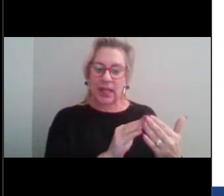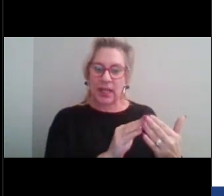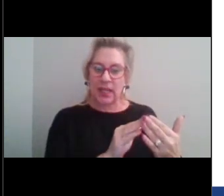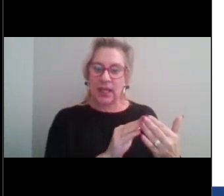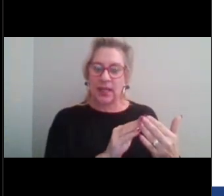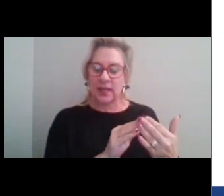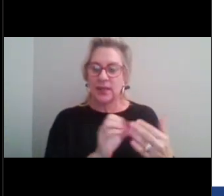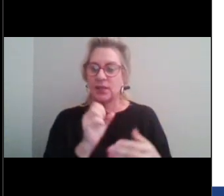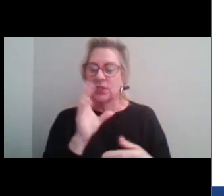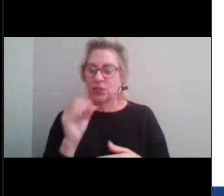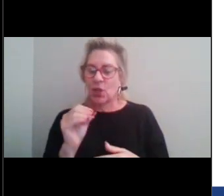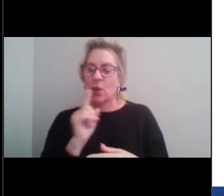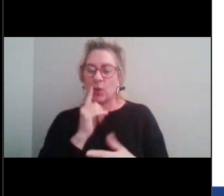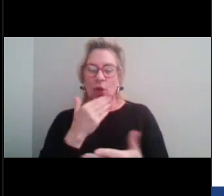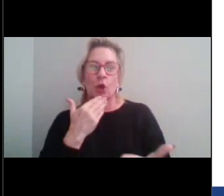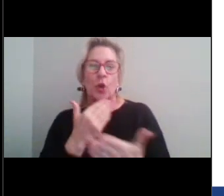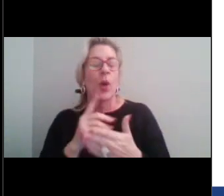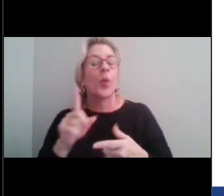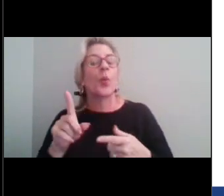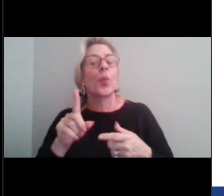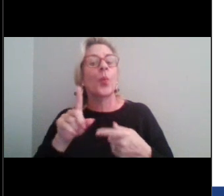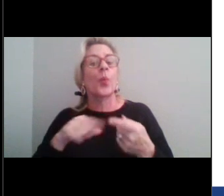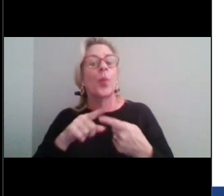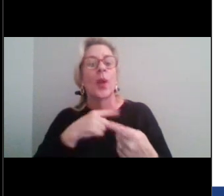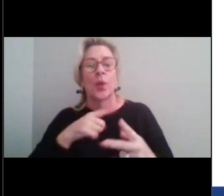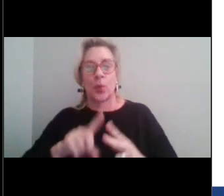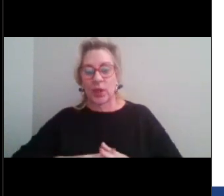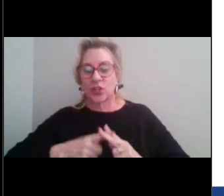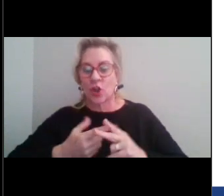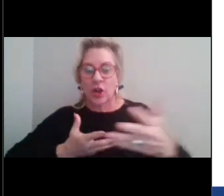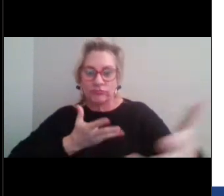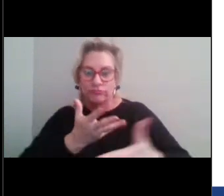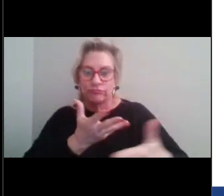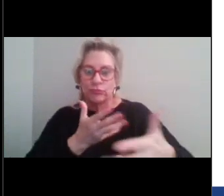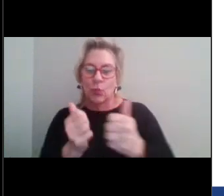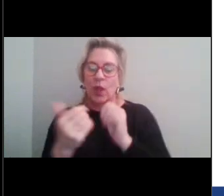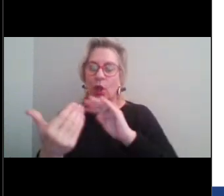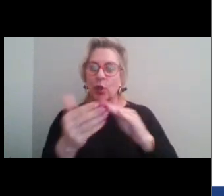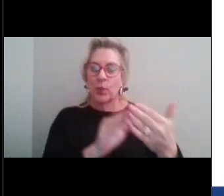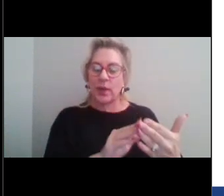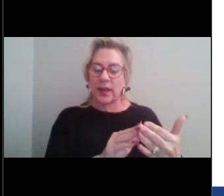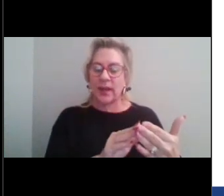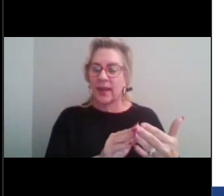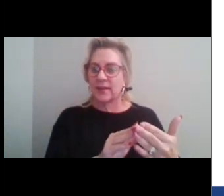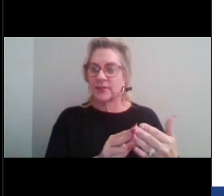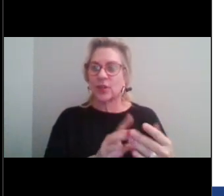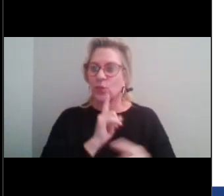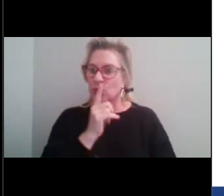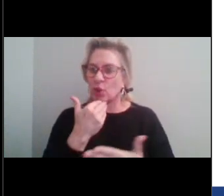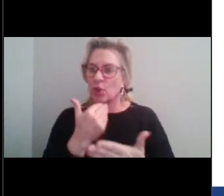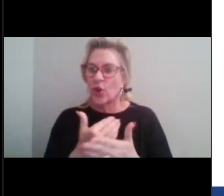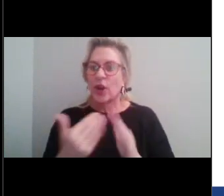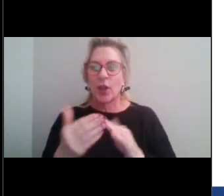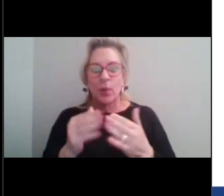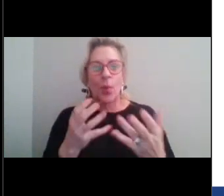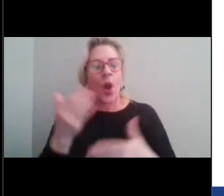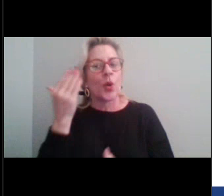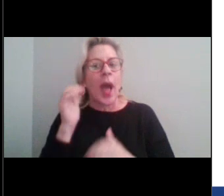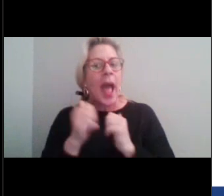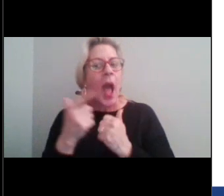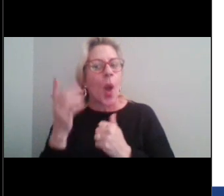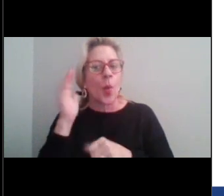work had stopped. But when you restart it and you re-engage, you're relevant again. And the community wants to know how you're